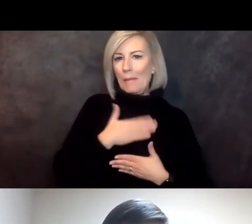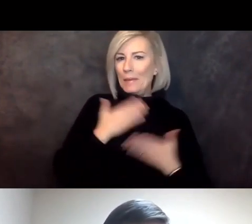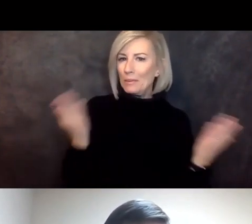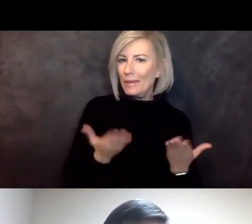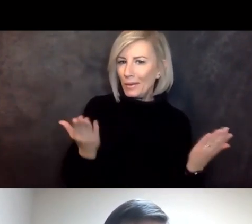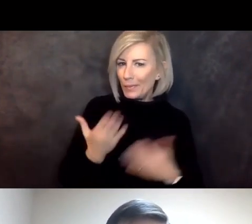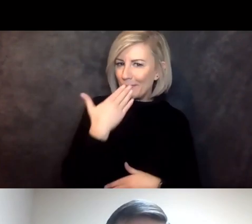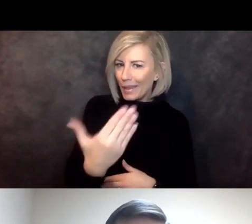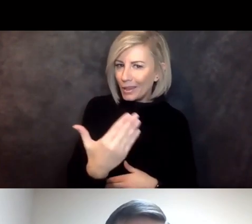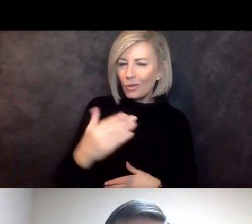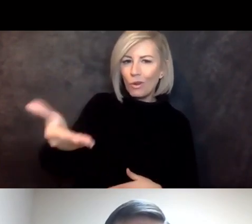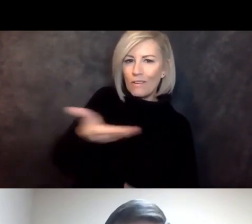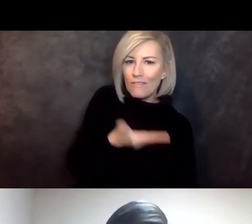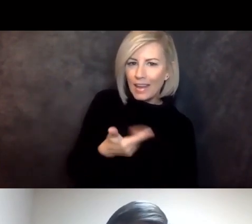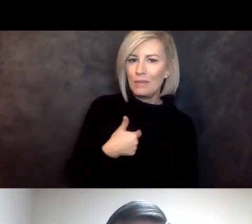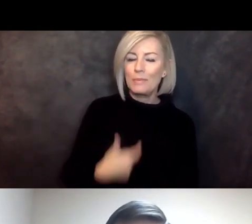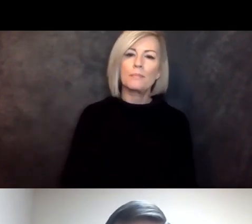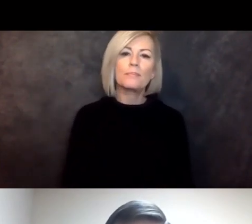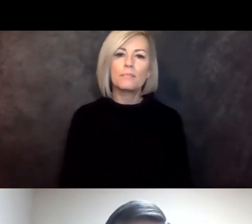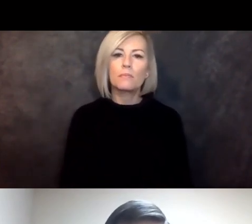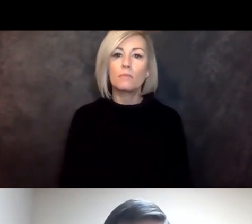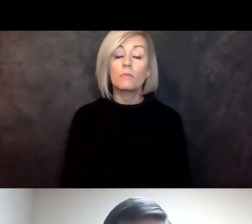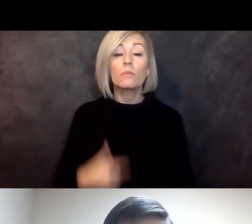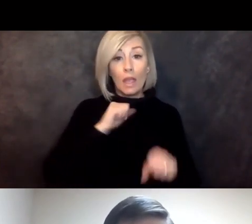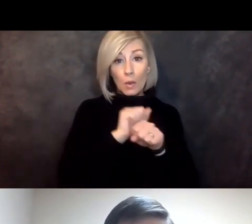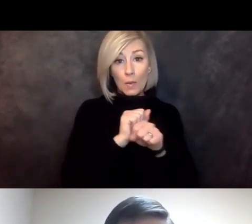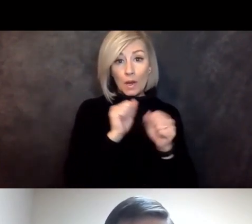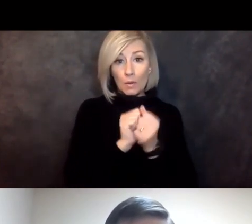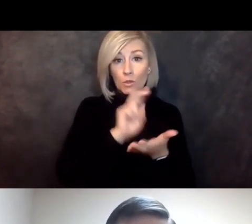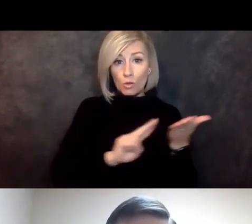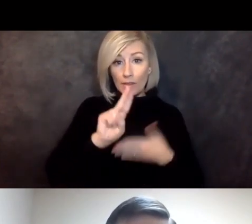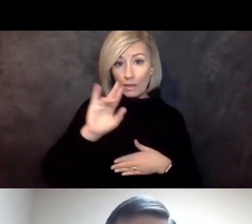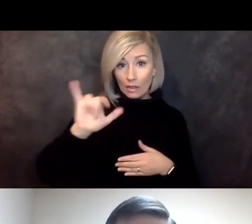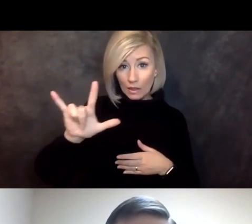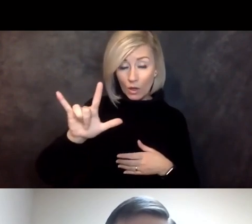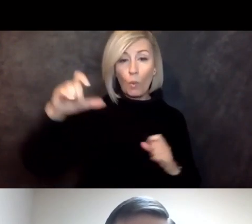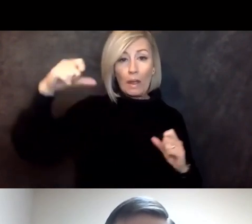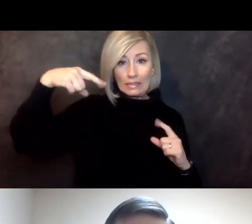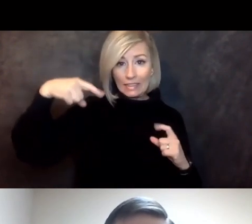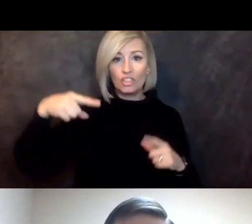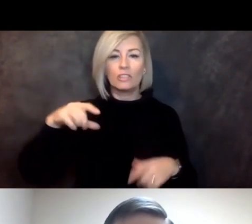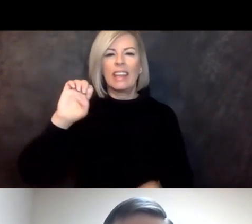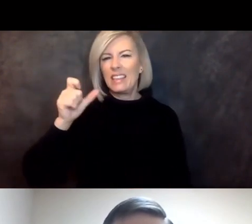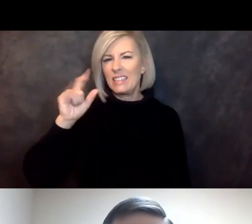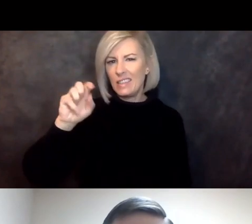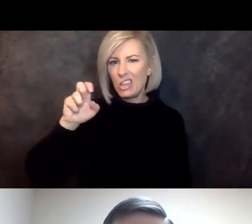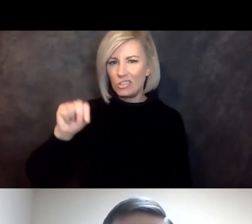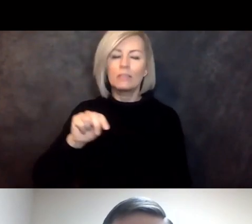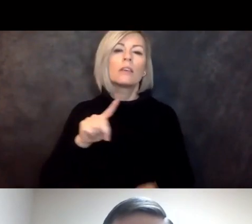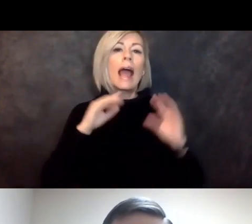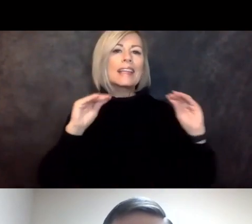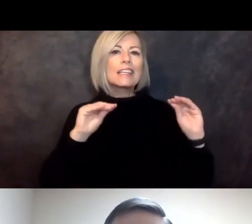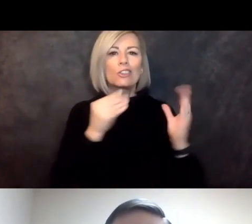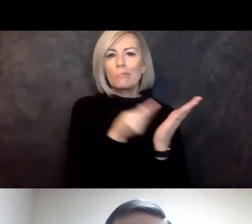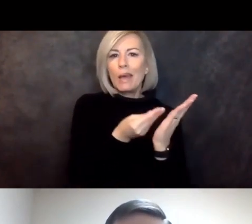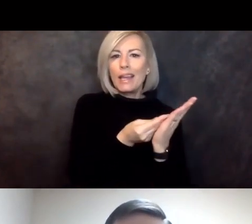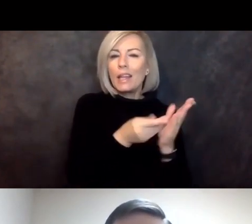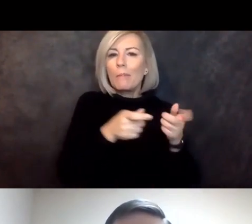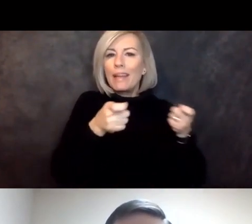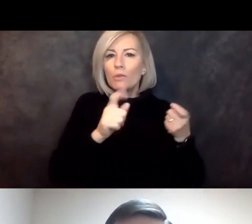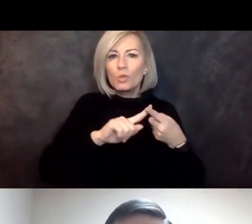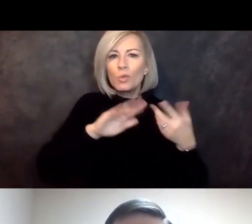here. Thank you for inviting me. I work with University of Illinois Extension, and I get to teach money management to community